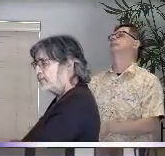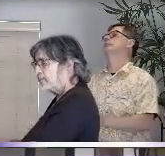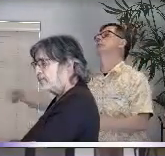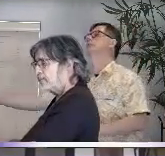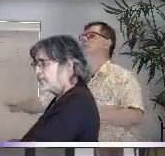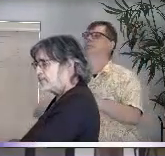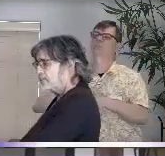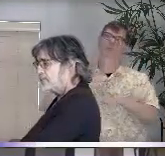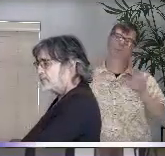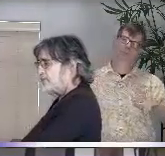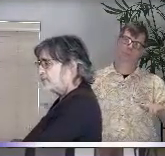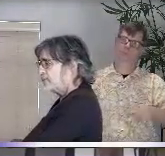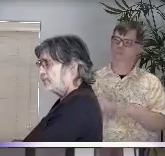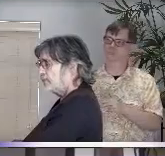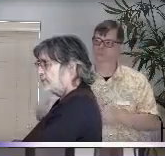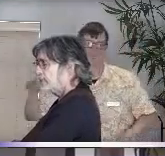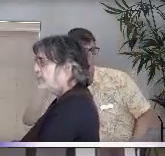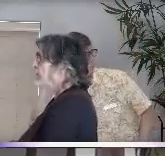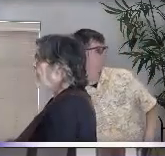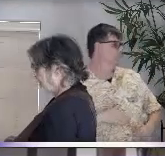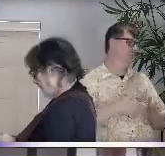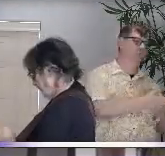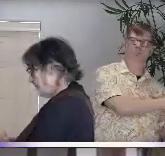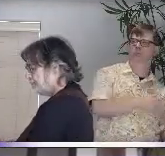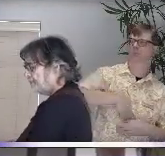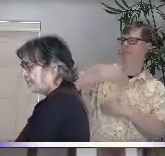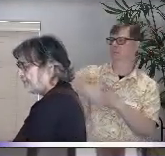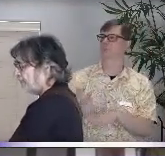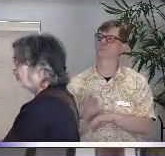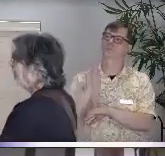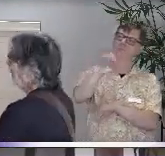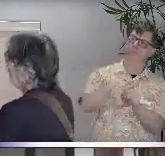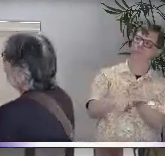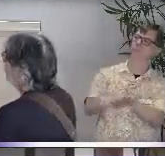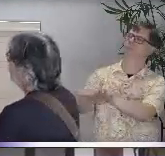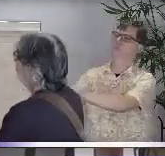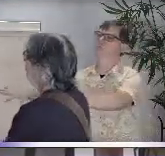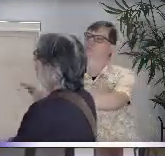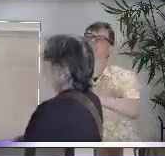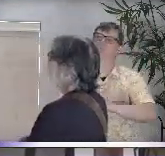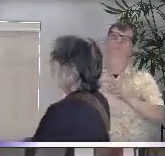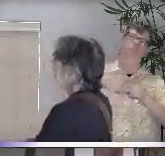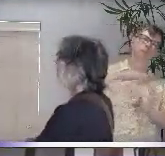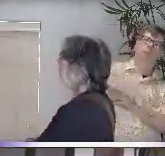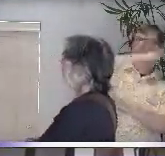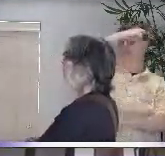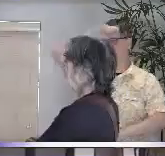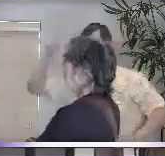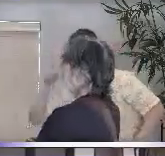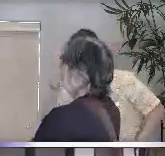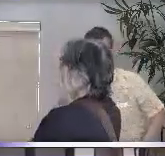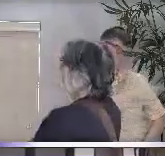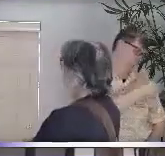each person that hears as this energy moves out and flows over and to all we meet today, they recognize themselves in